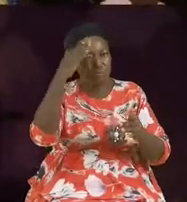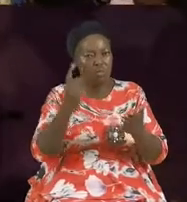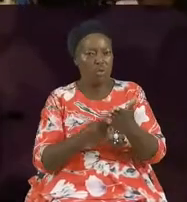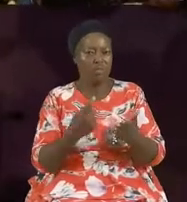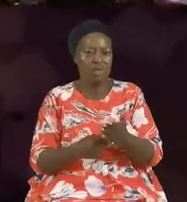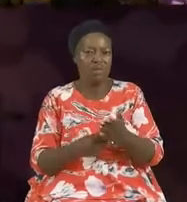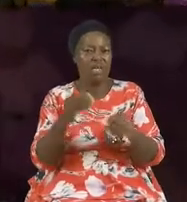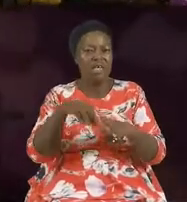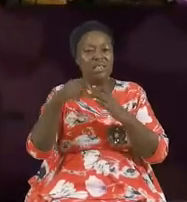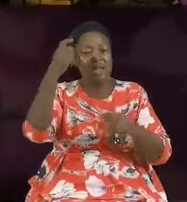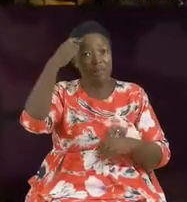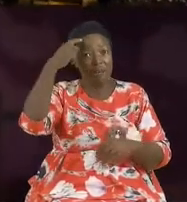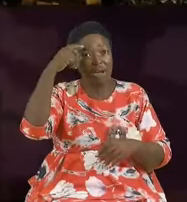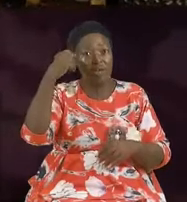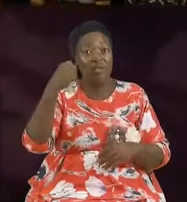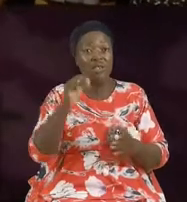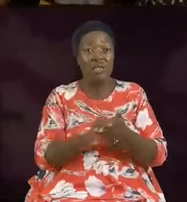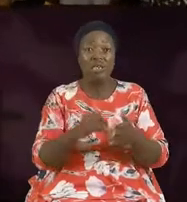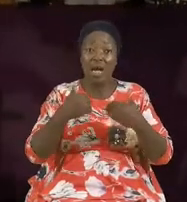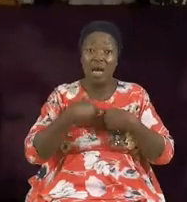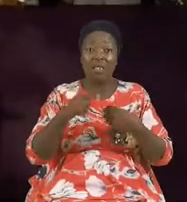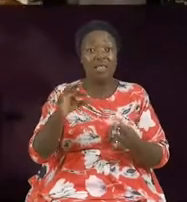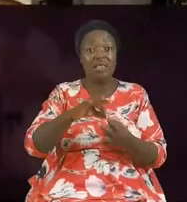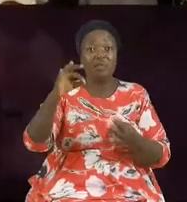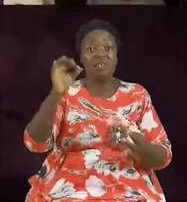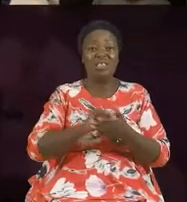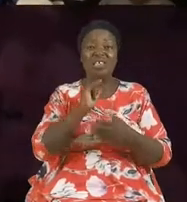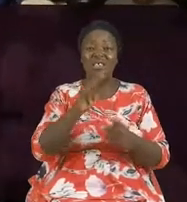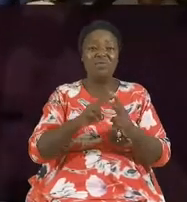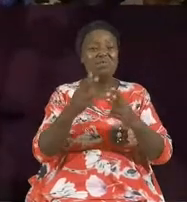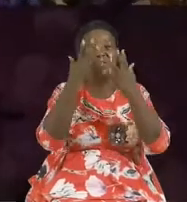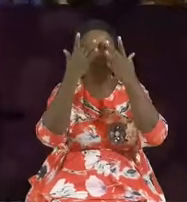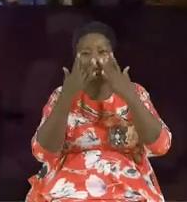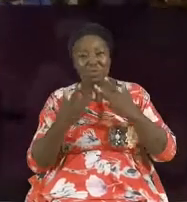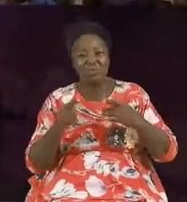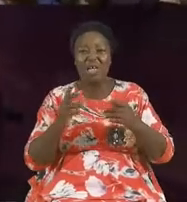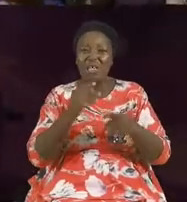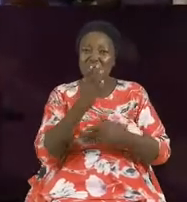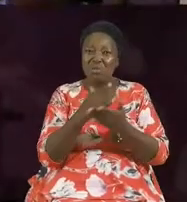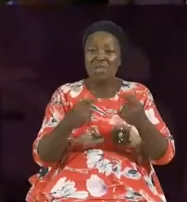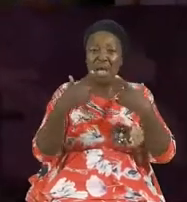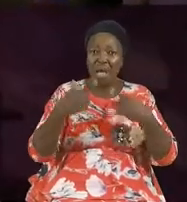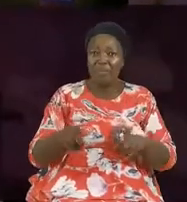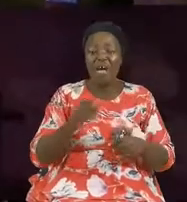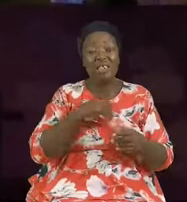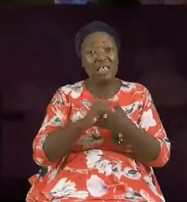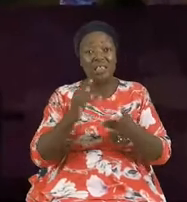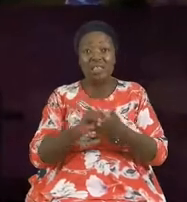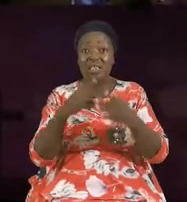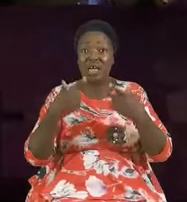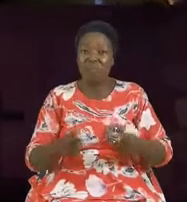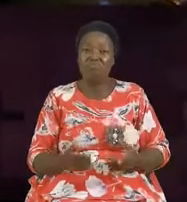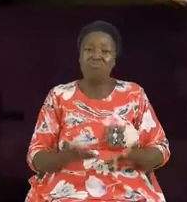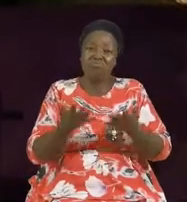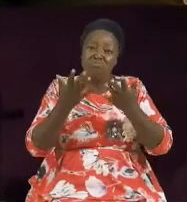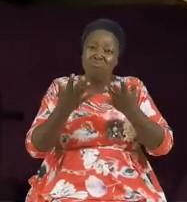know, sometimes it's the mind, the heart, the spirit that is so sorrowful, something